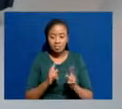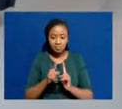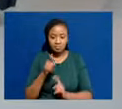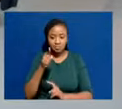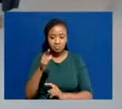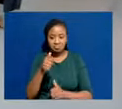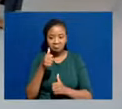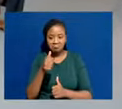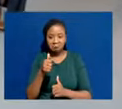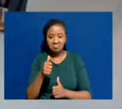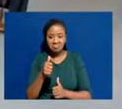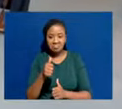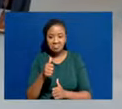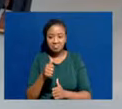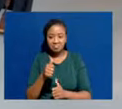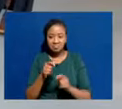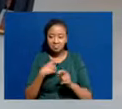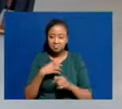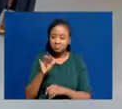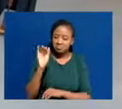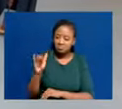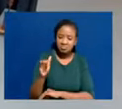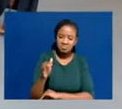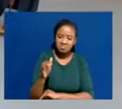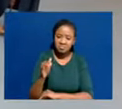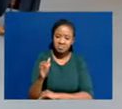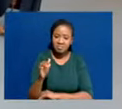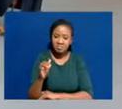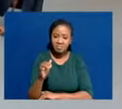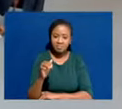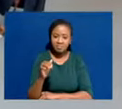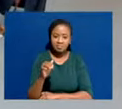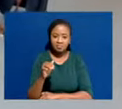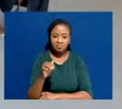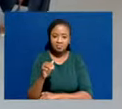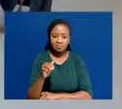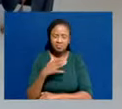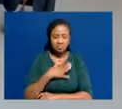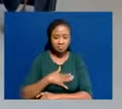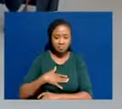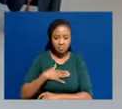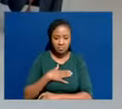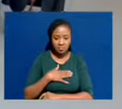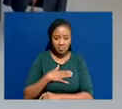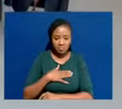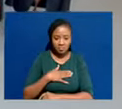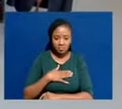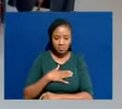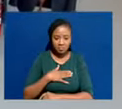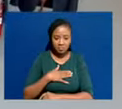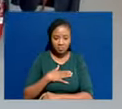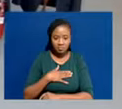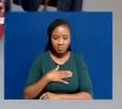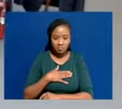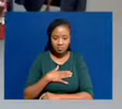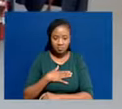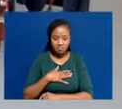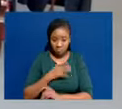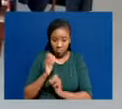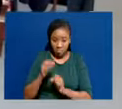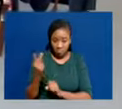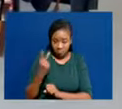Terry, and I asked her, please, you have drugs in your stores, I have people in my hospitals. Can we work out an arrangement?